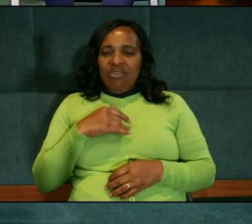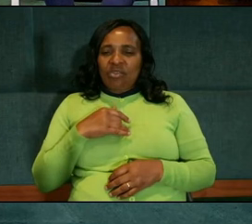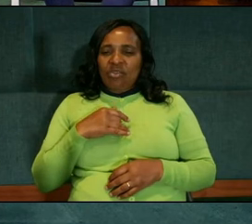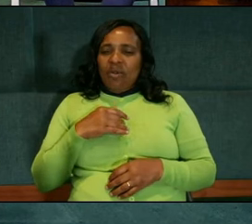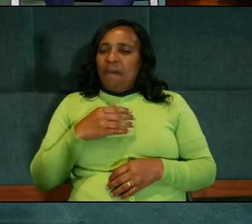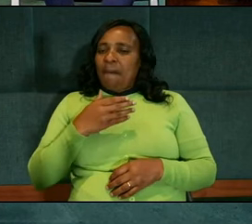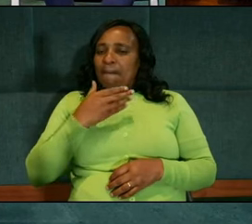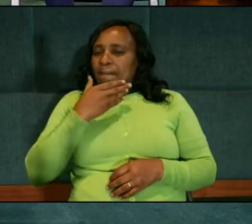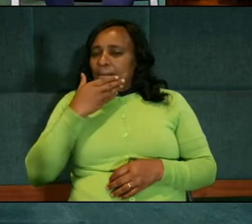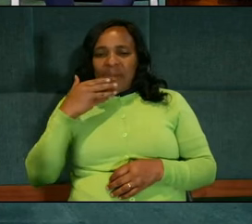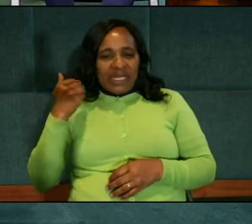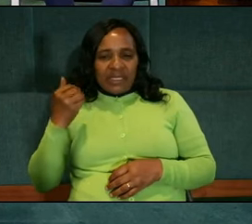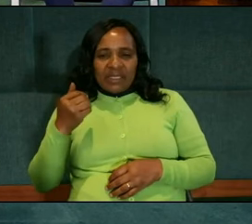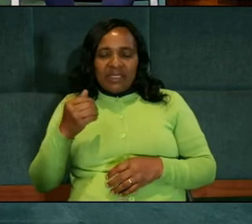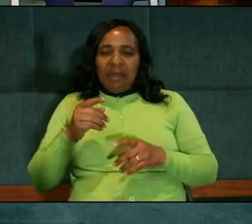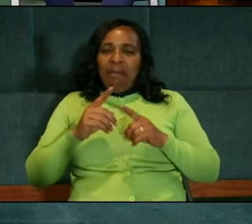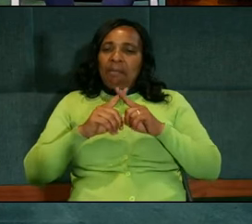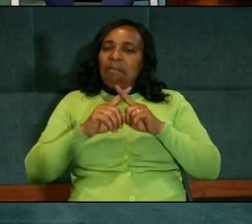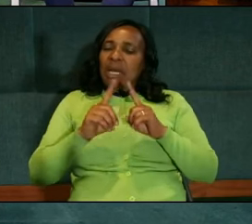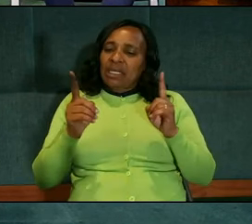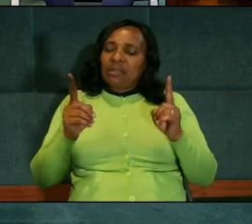in the best way, but it is